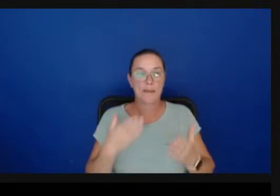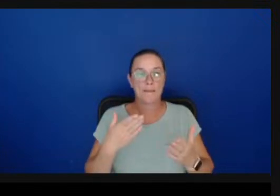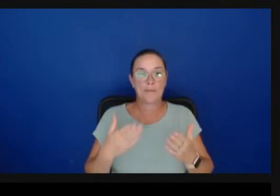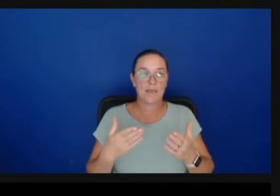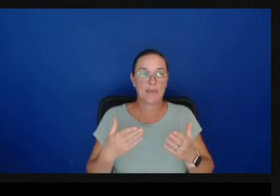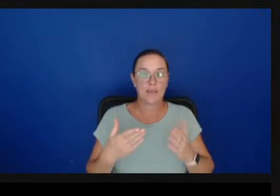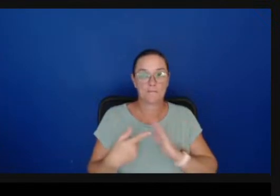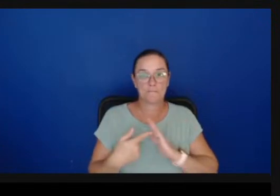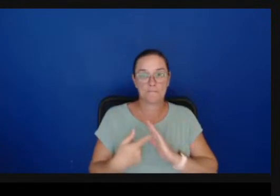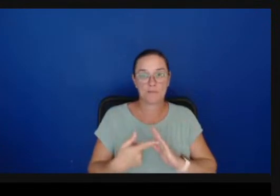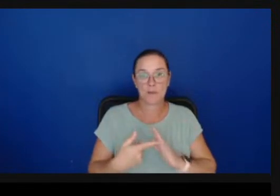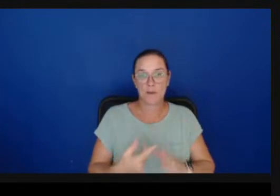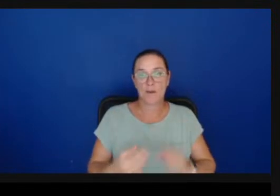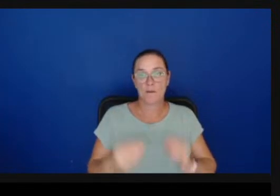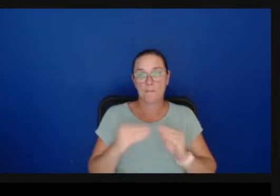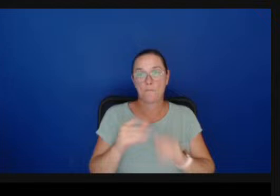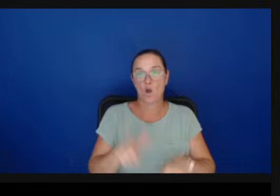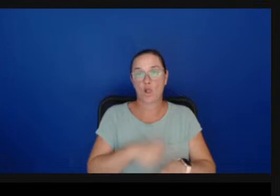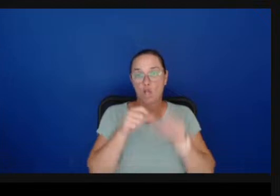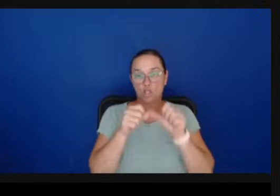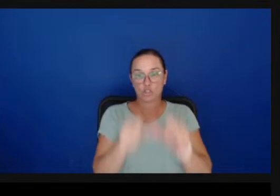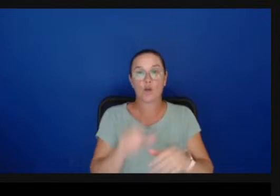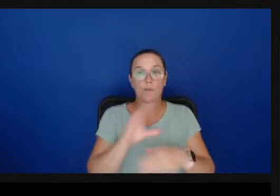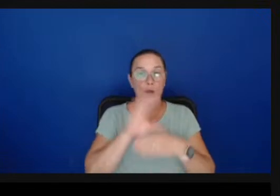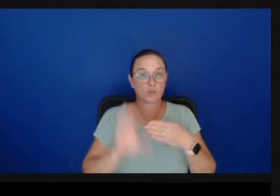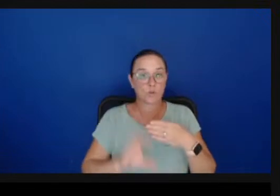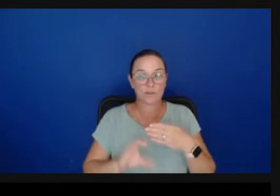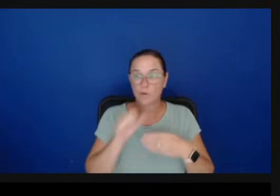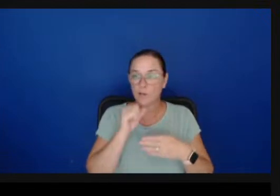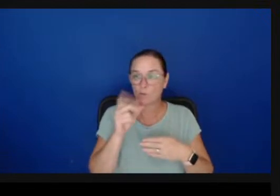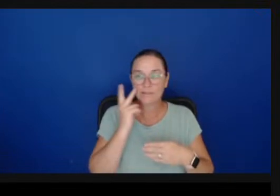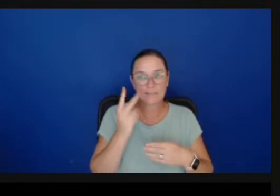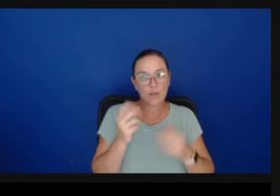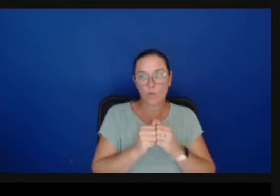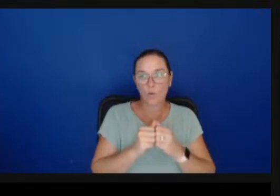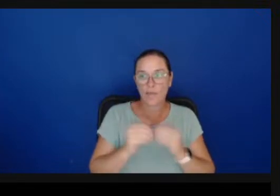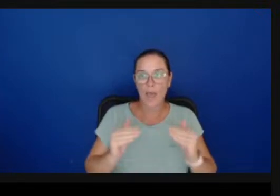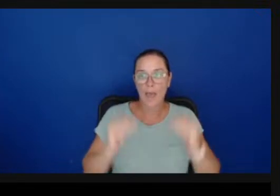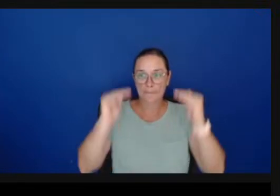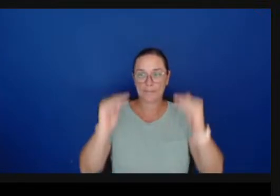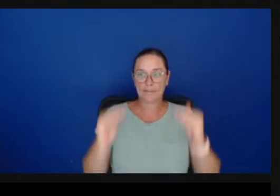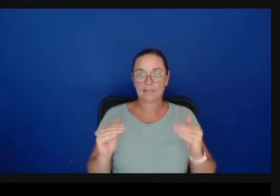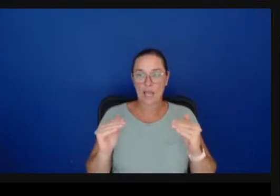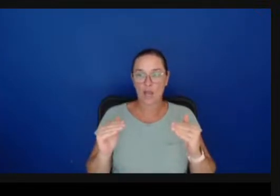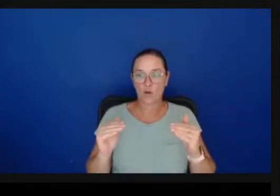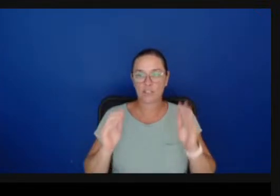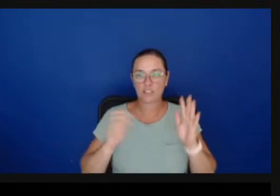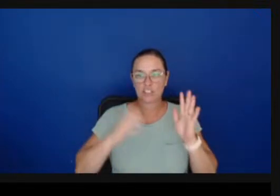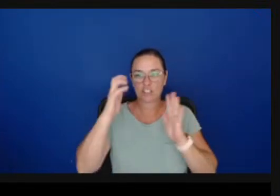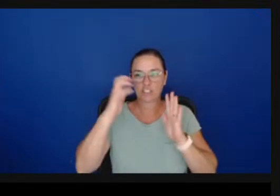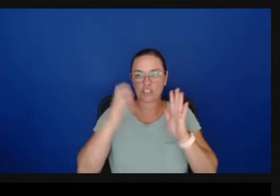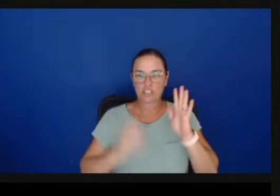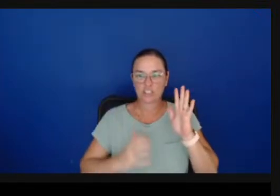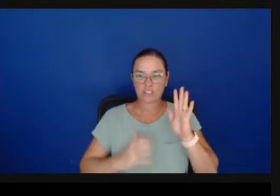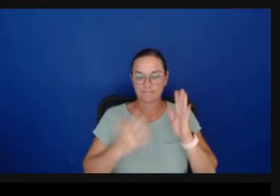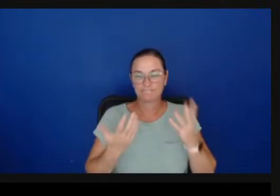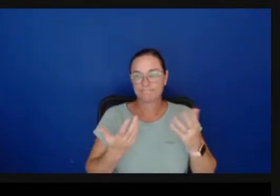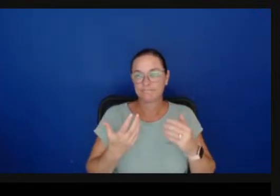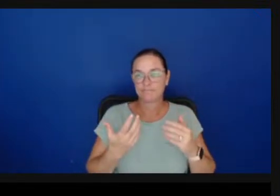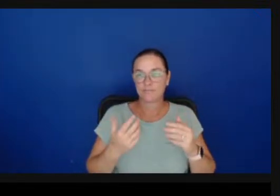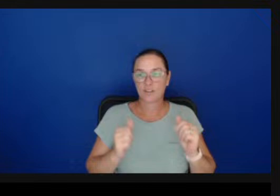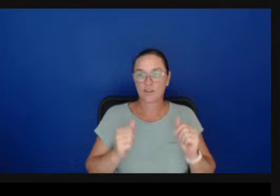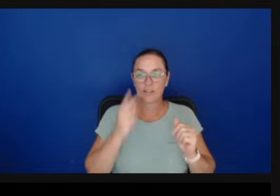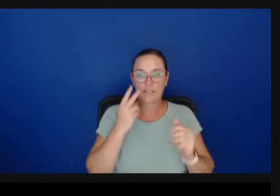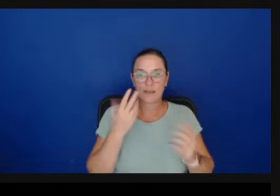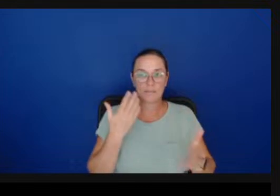of a longer-term consequence. We don't see that so much on the up-down. There's a lot of scatter in here, but this shows you like how much noise there might